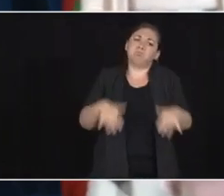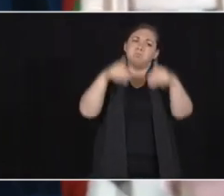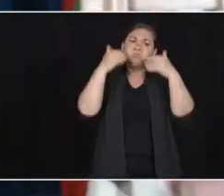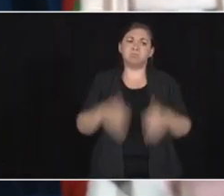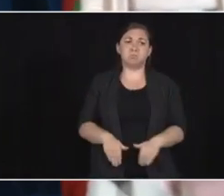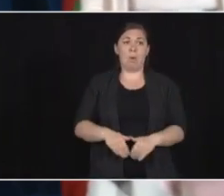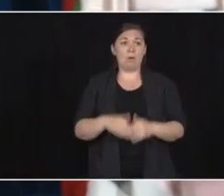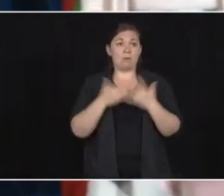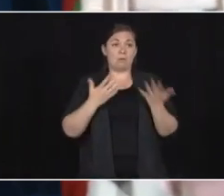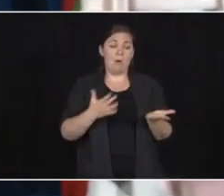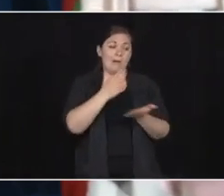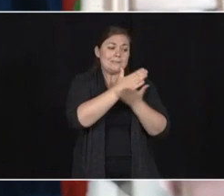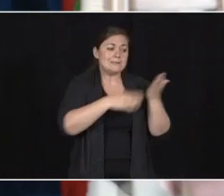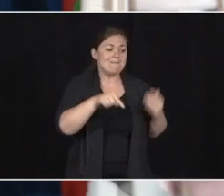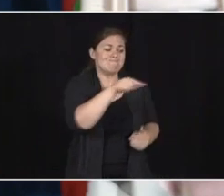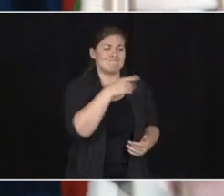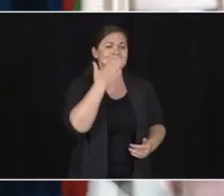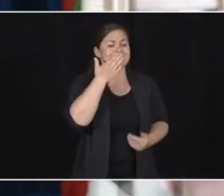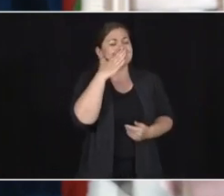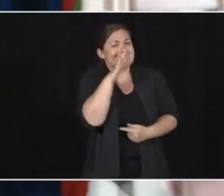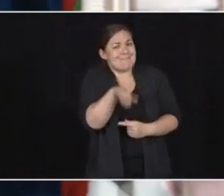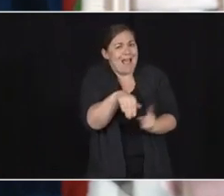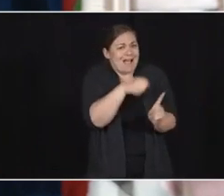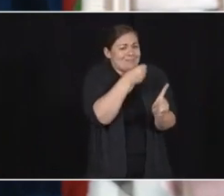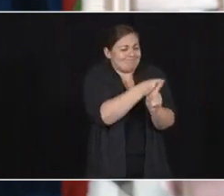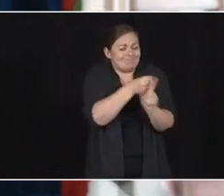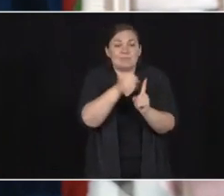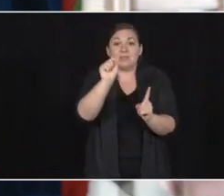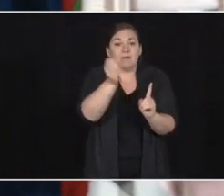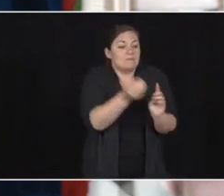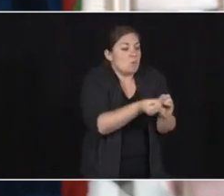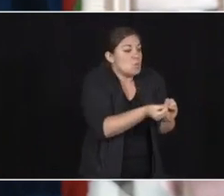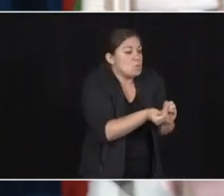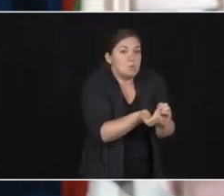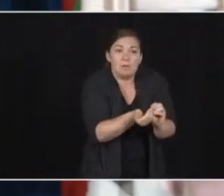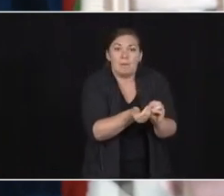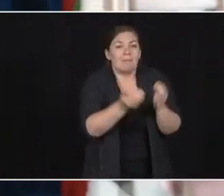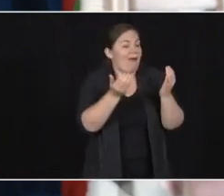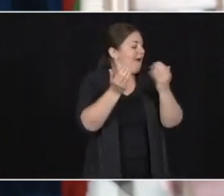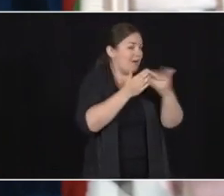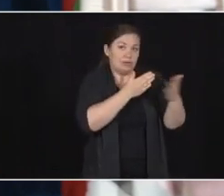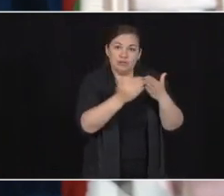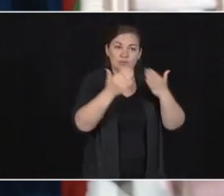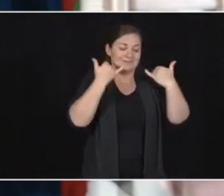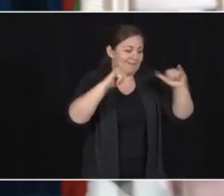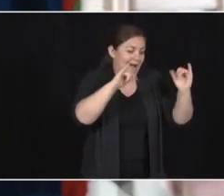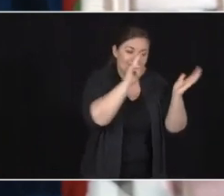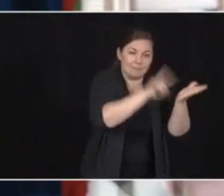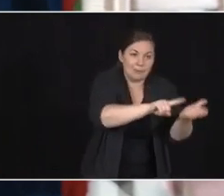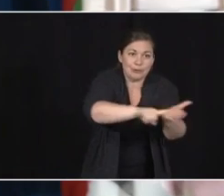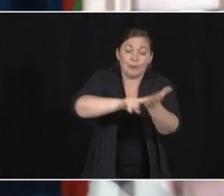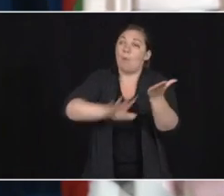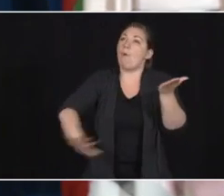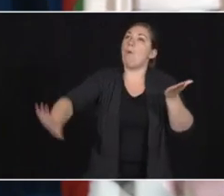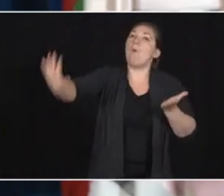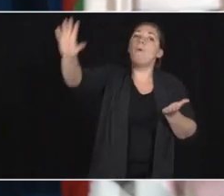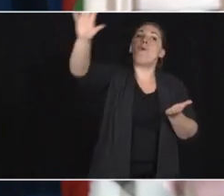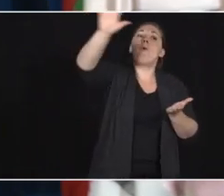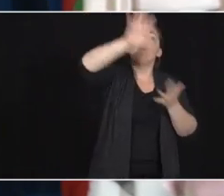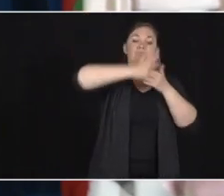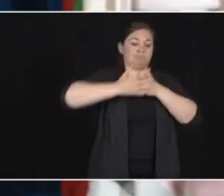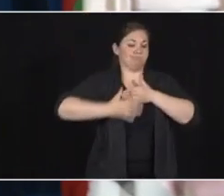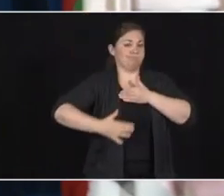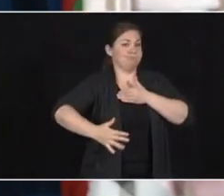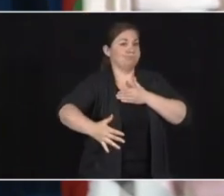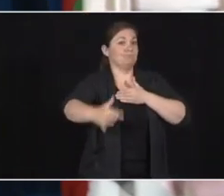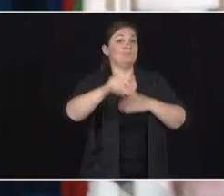situation on a few of these homes, but we're going to be checking every single home over a certain period. As the minister said